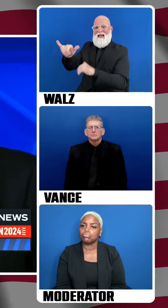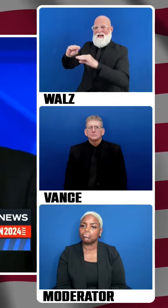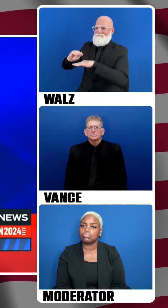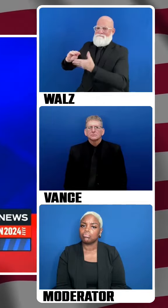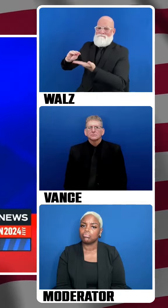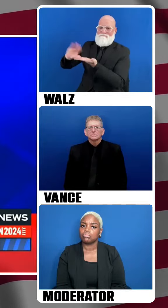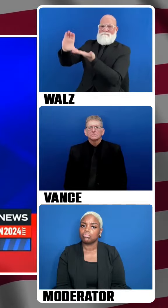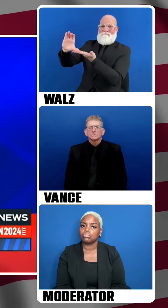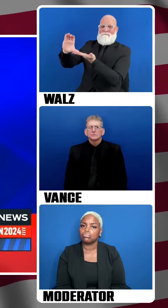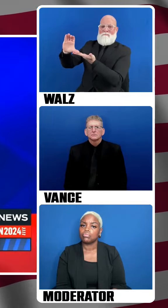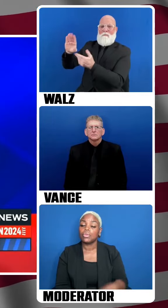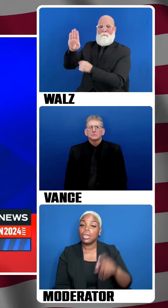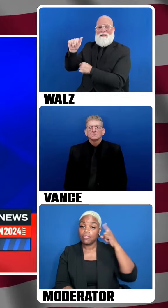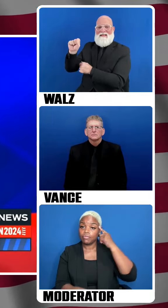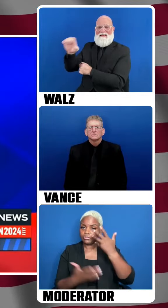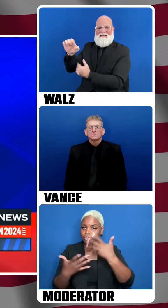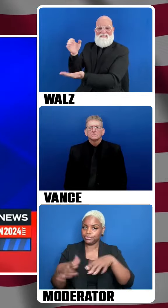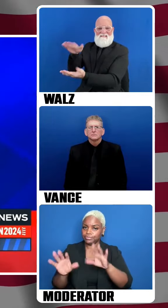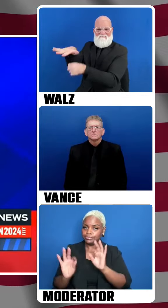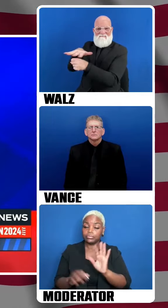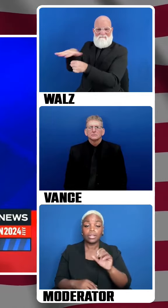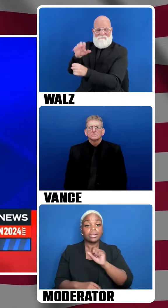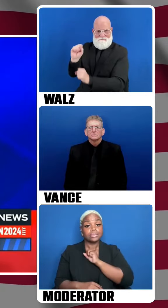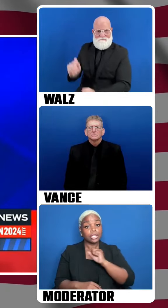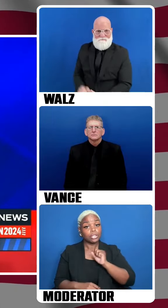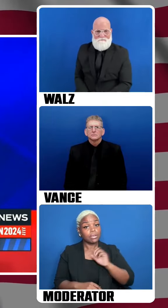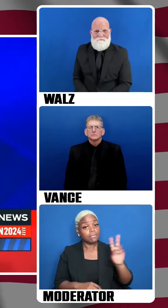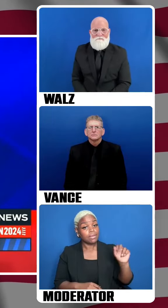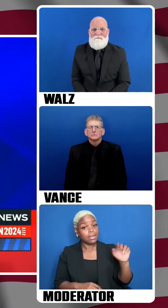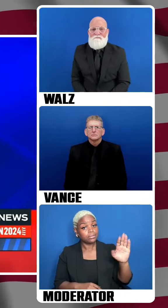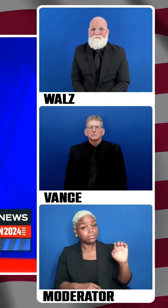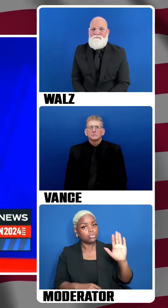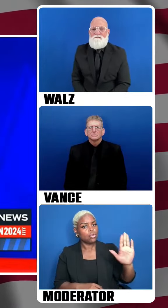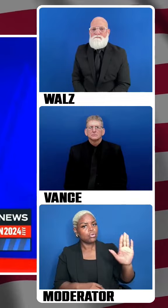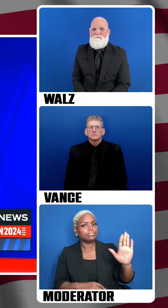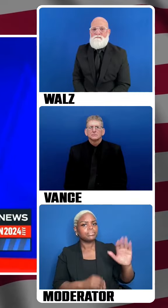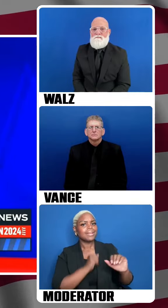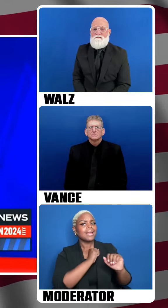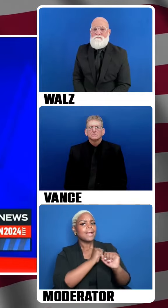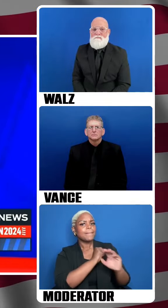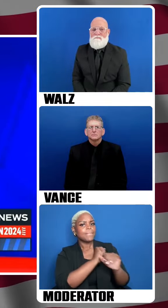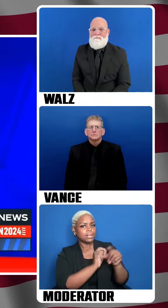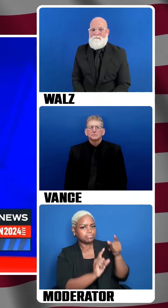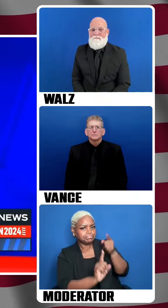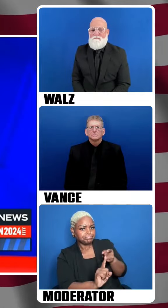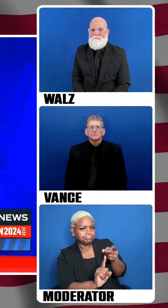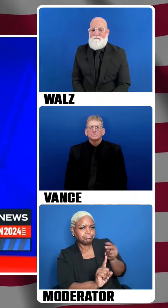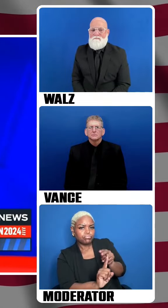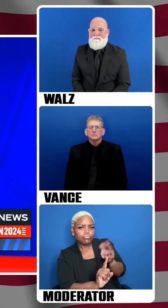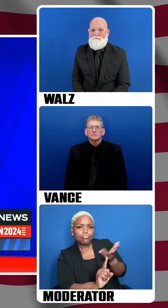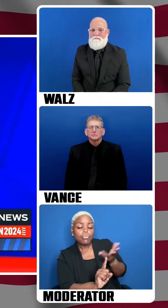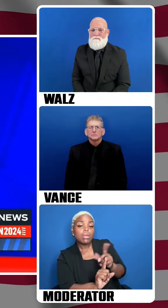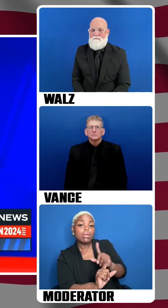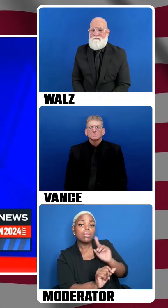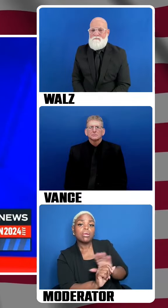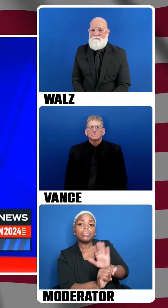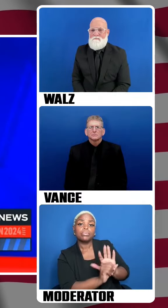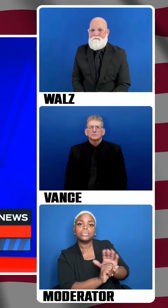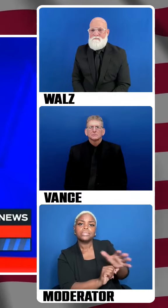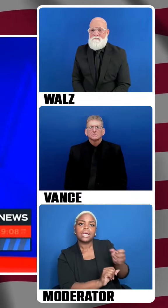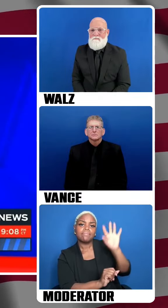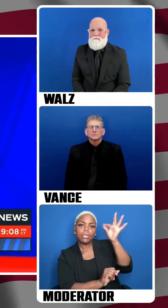Vance, as far as your campaign's position, the promise is to seize federal lands to build homes, remove regulation,